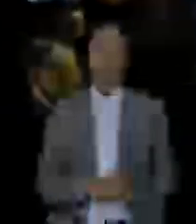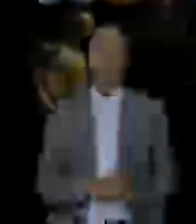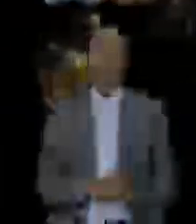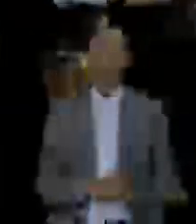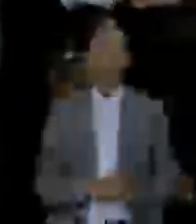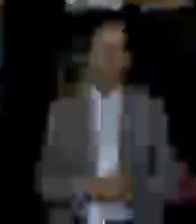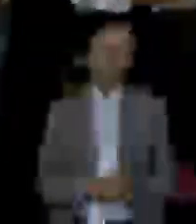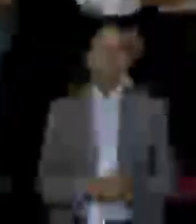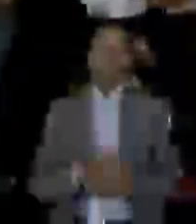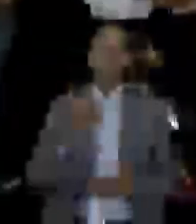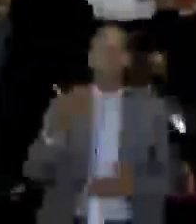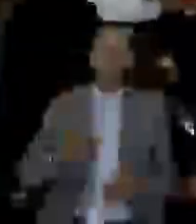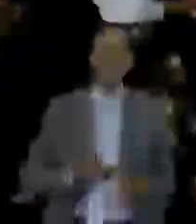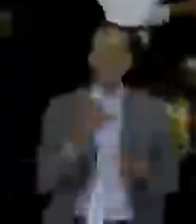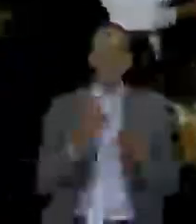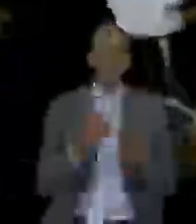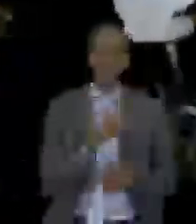Welcome to the kingdom of God.